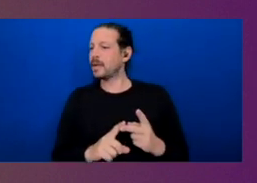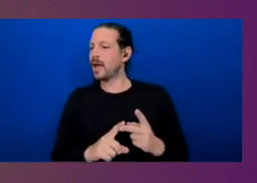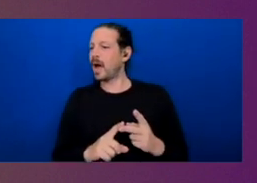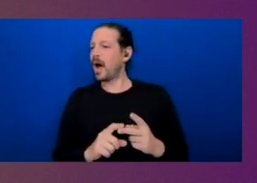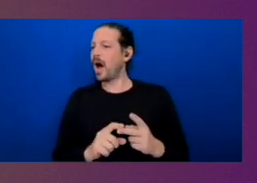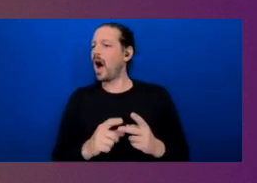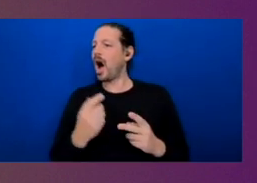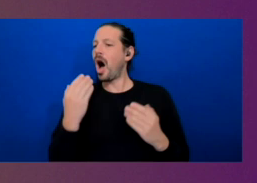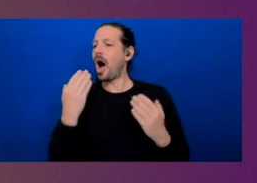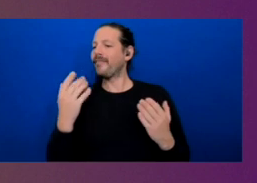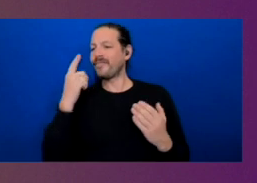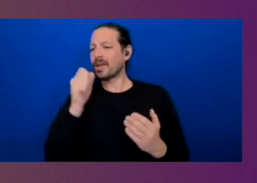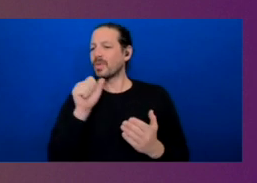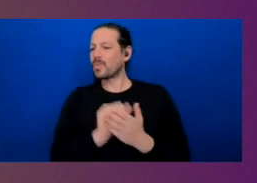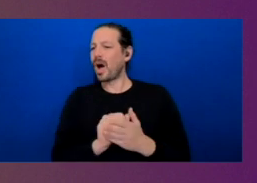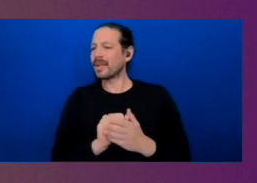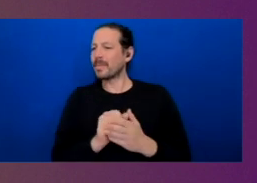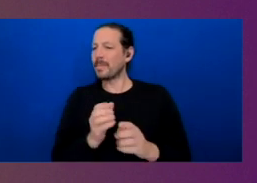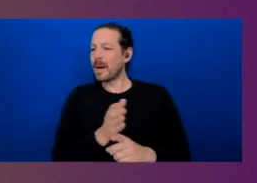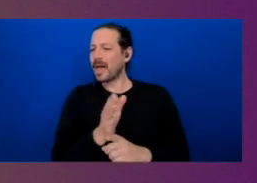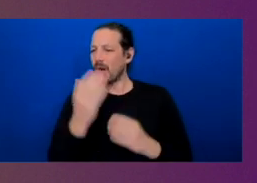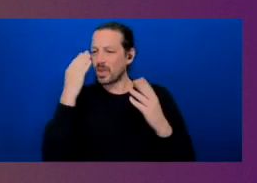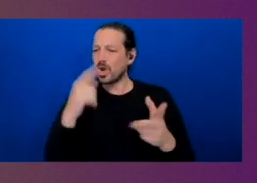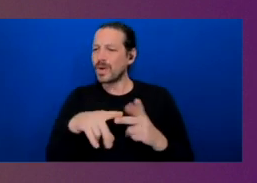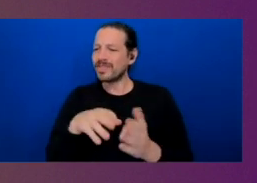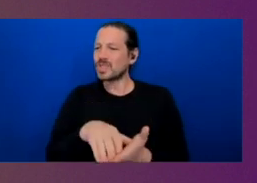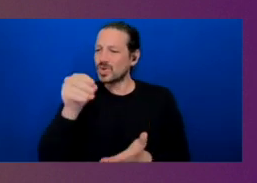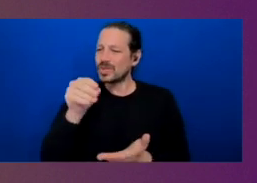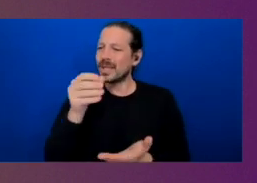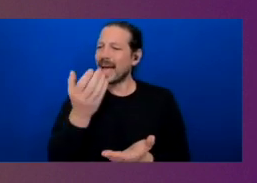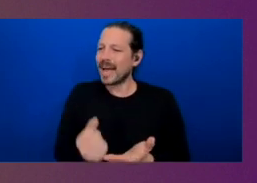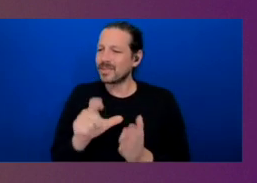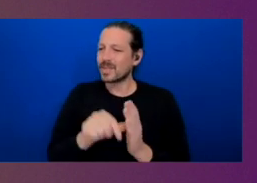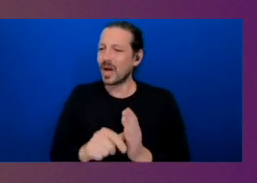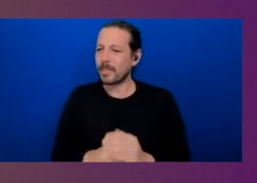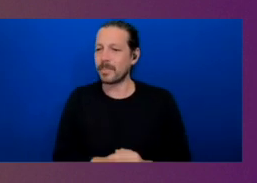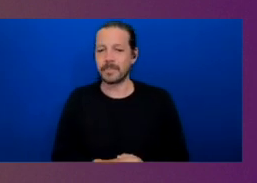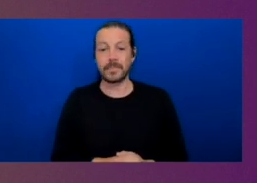time. Who would like to answer that one? Christine, would you like to take that one?